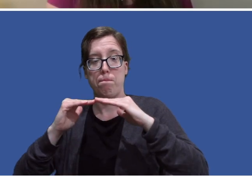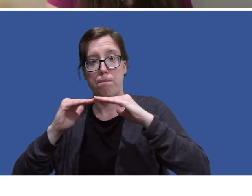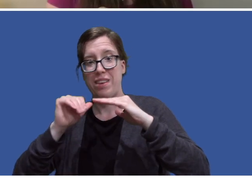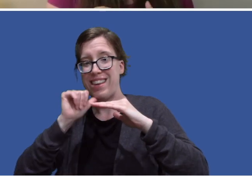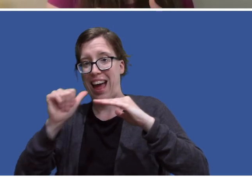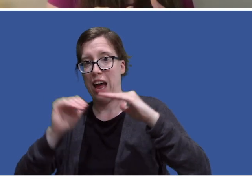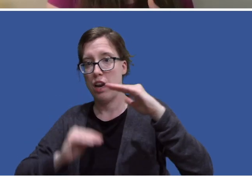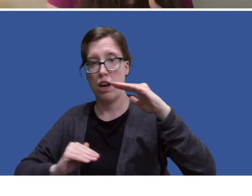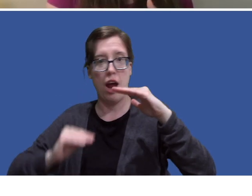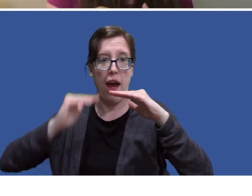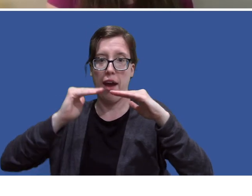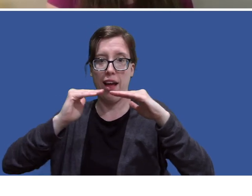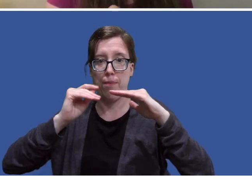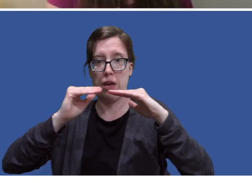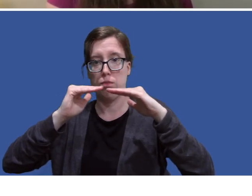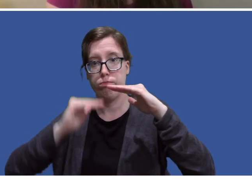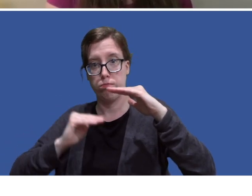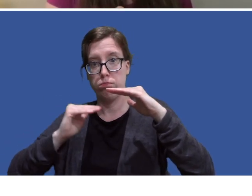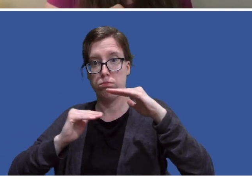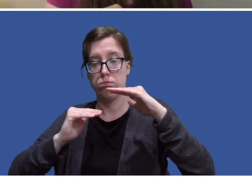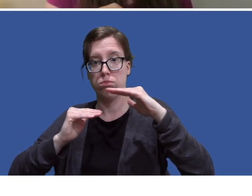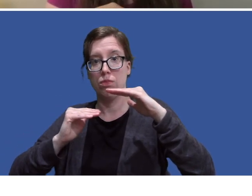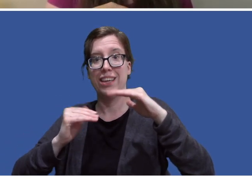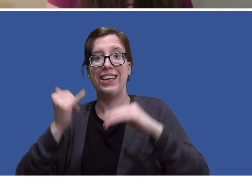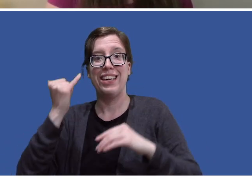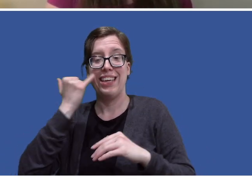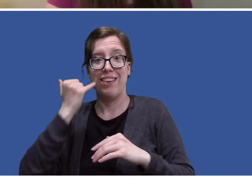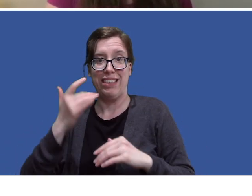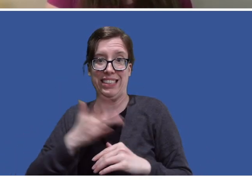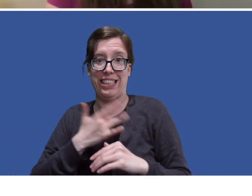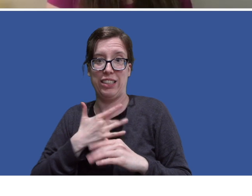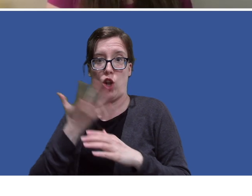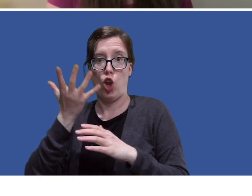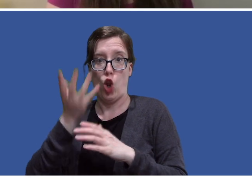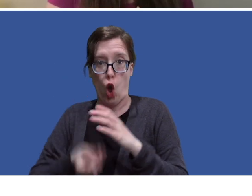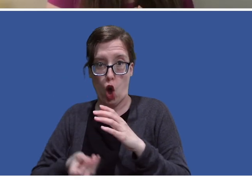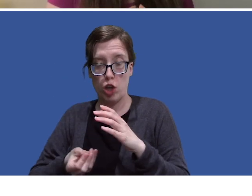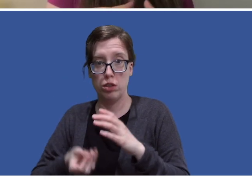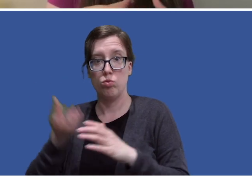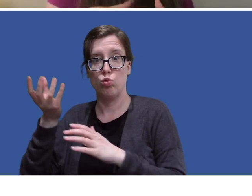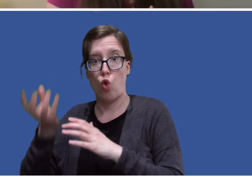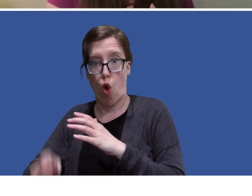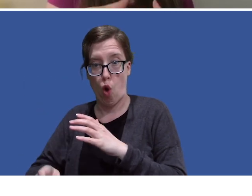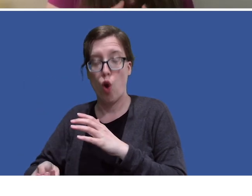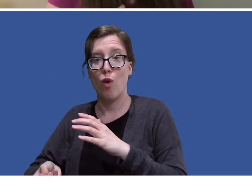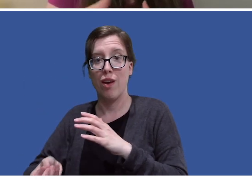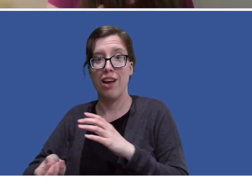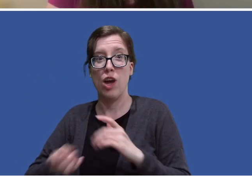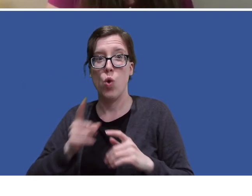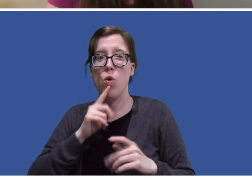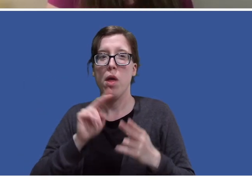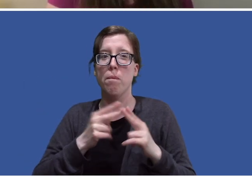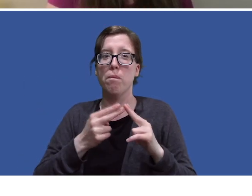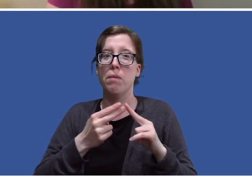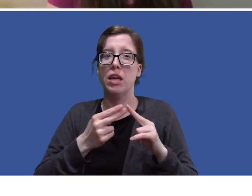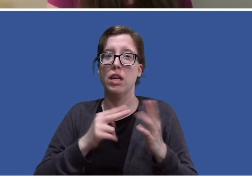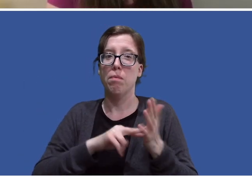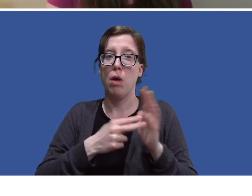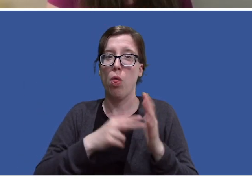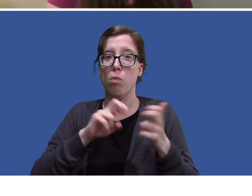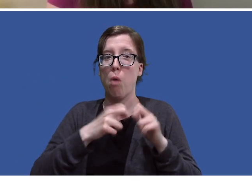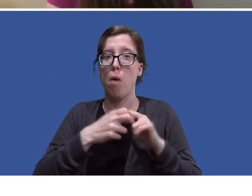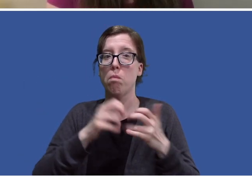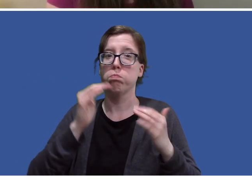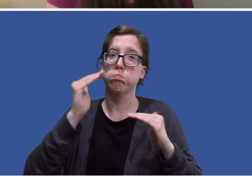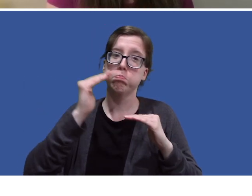system doesn't just add to the problem, but it really multiplies the problem. So it's important to help kids use their sensory